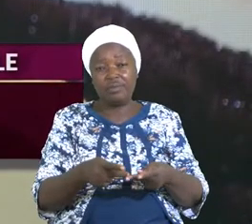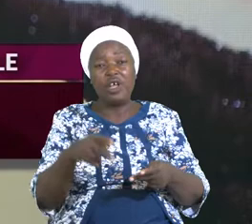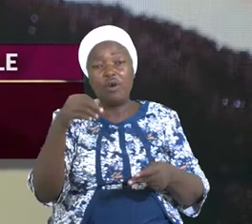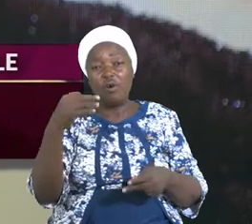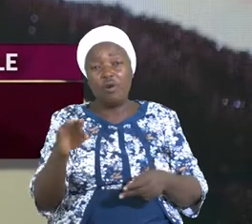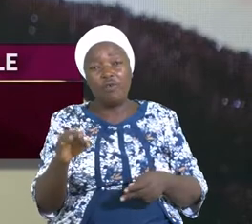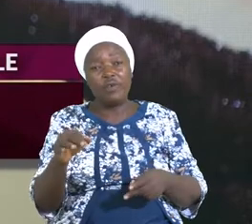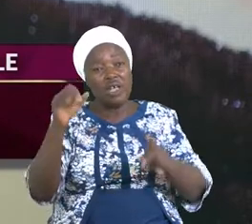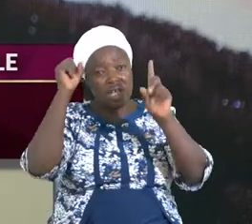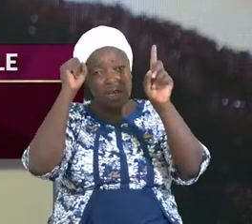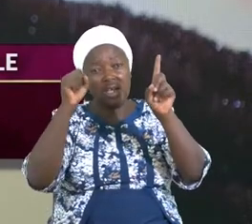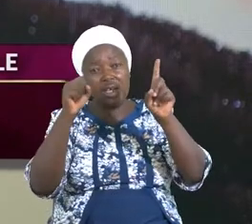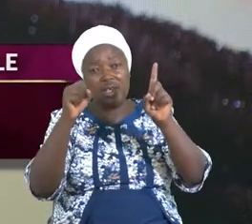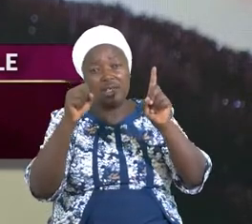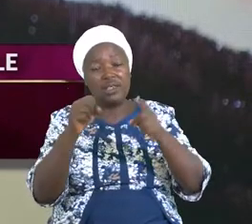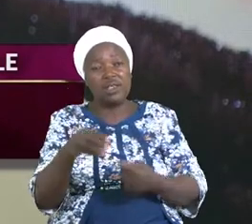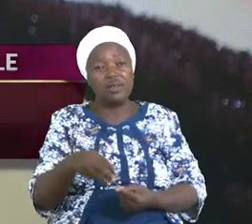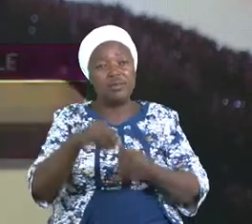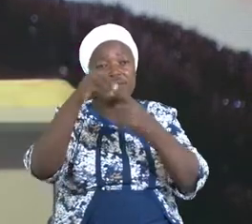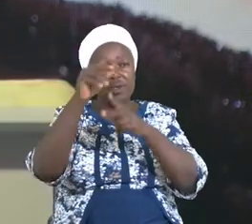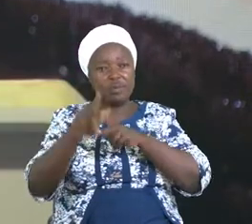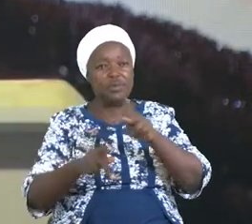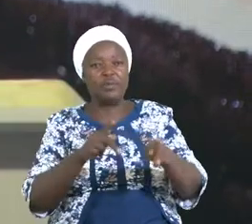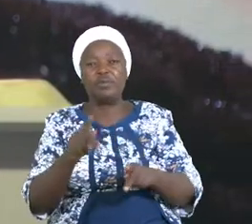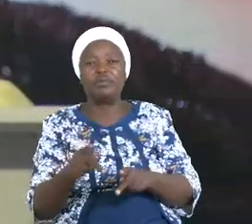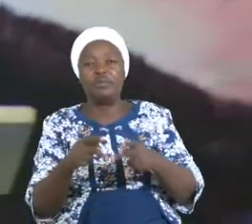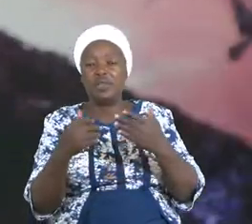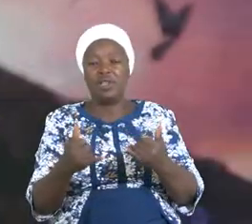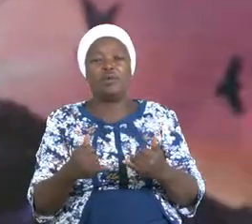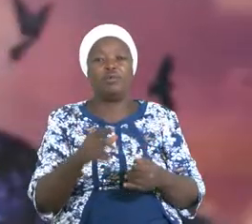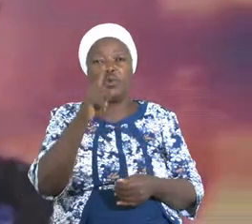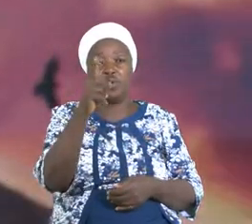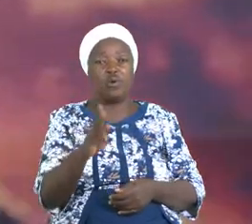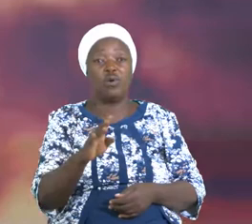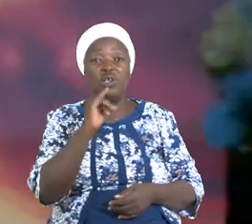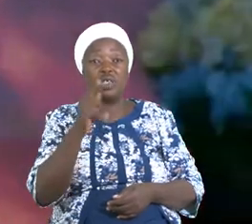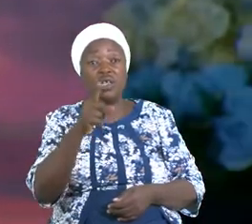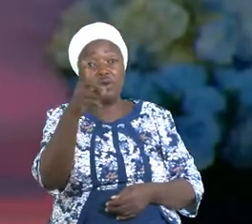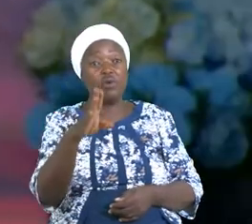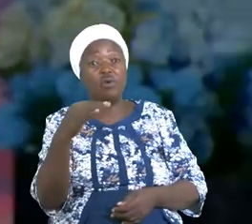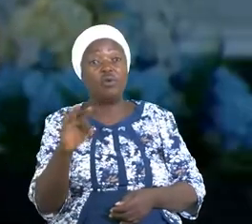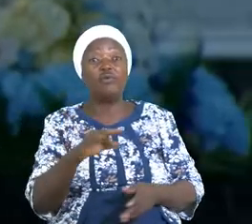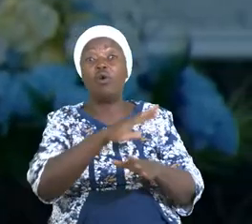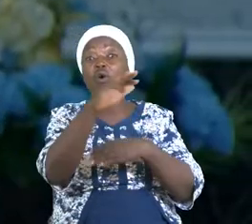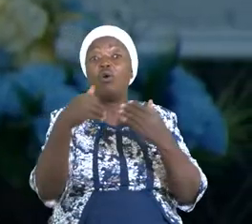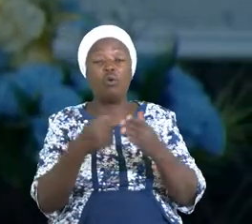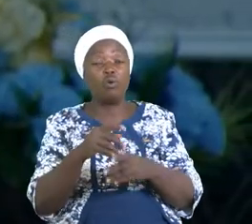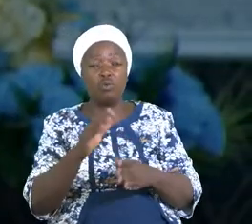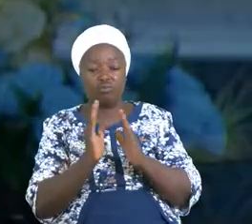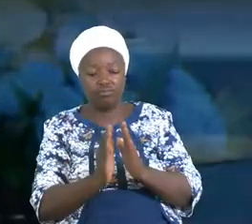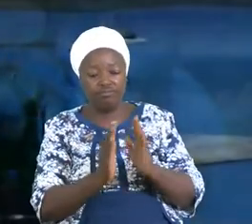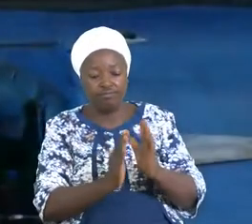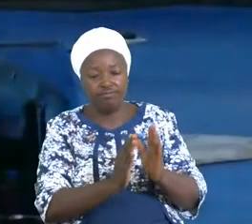his peculiar people. Now, God is a God of order. He's